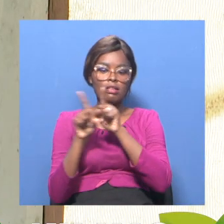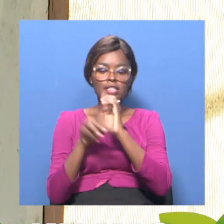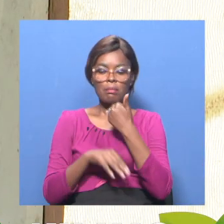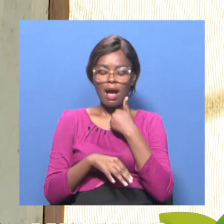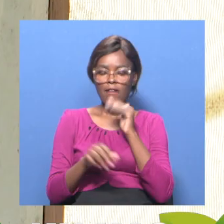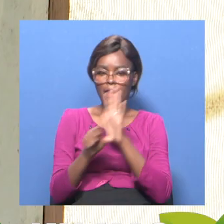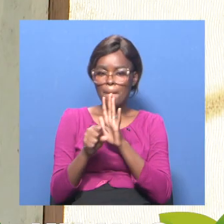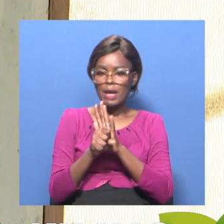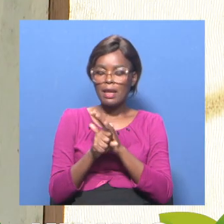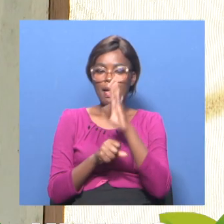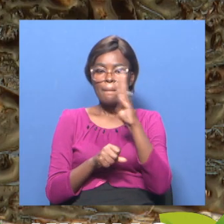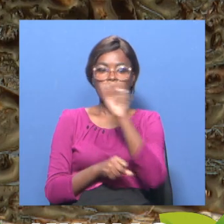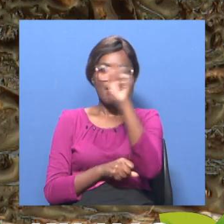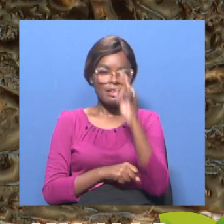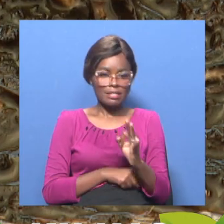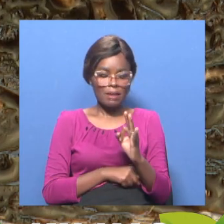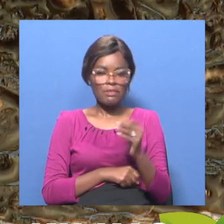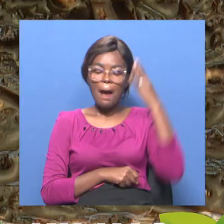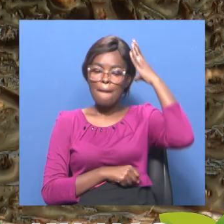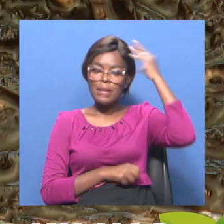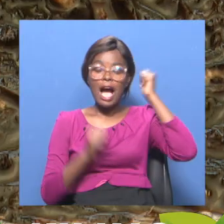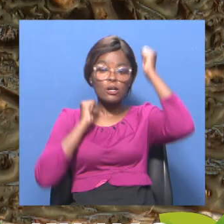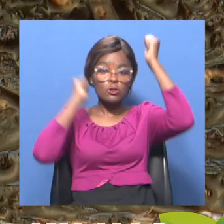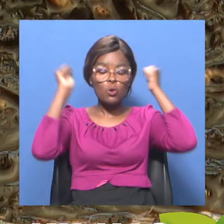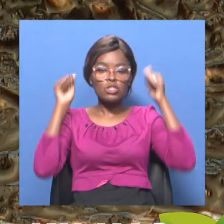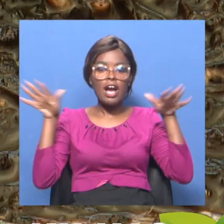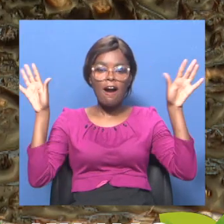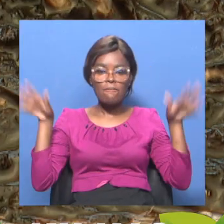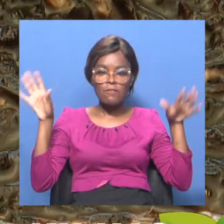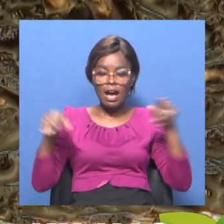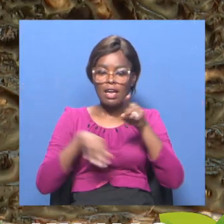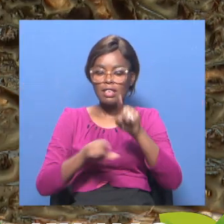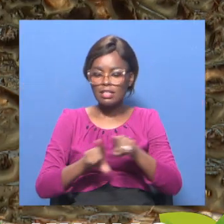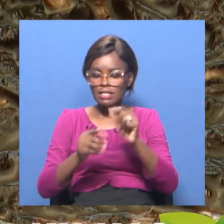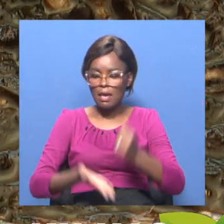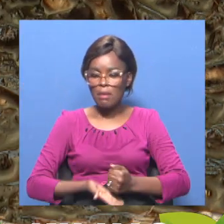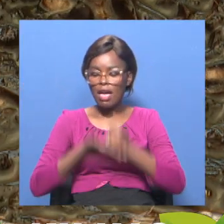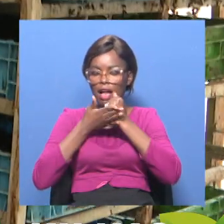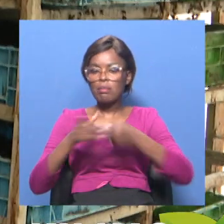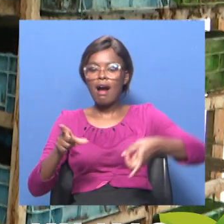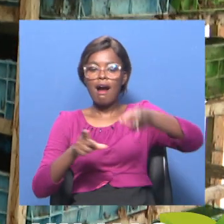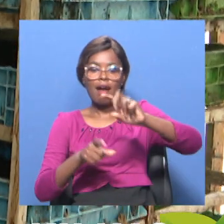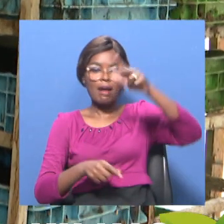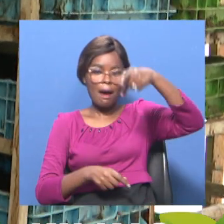lot of black soldier fly on the farm. So black soldier fly also supplements the protein that we use in the